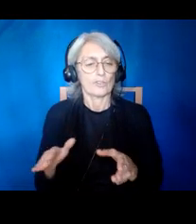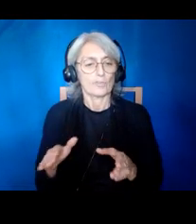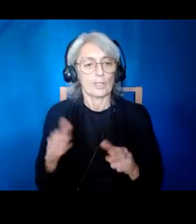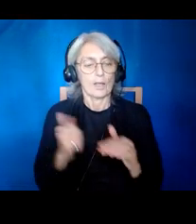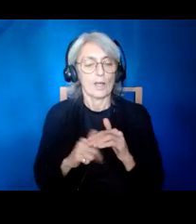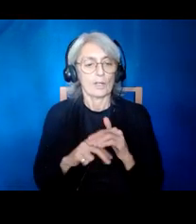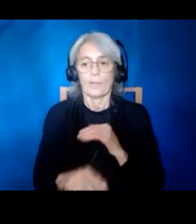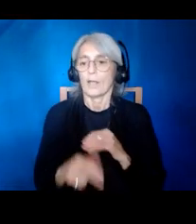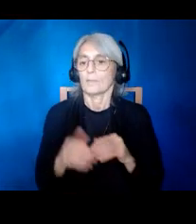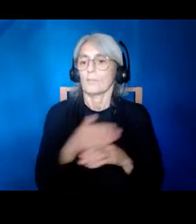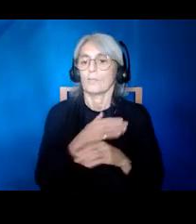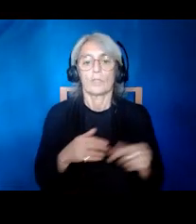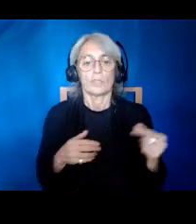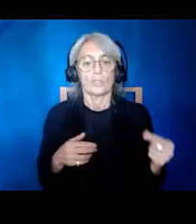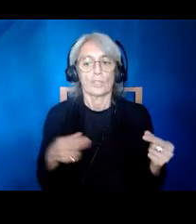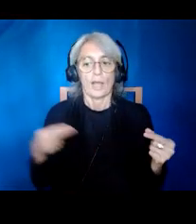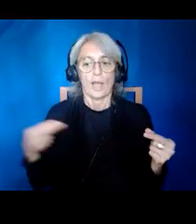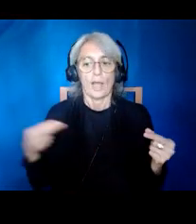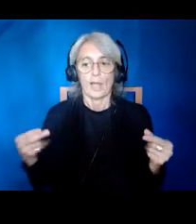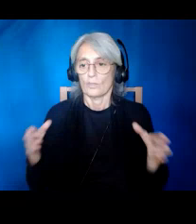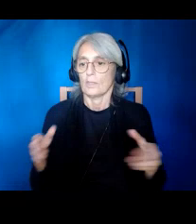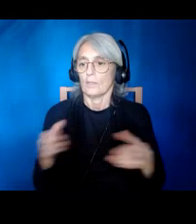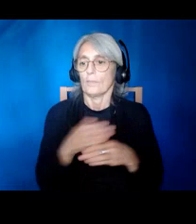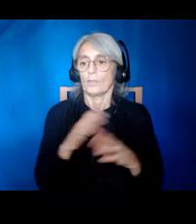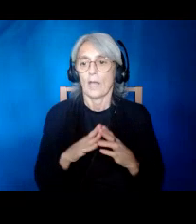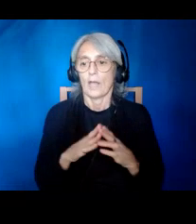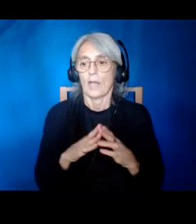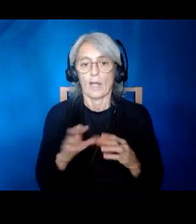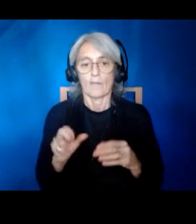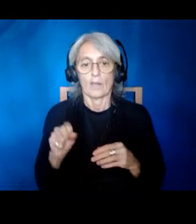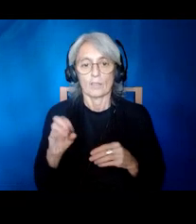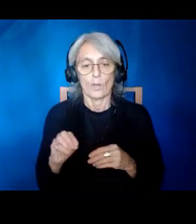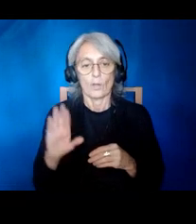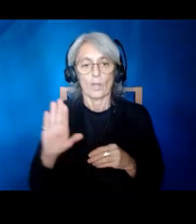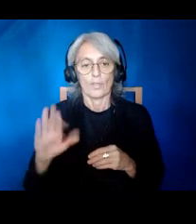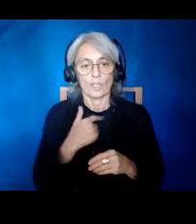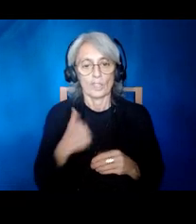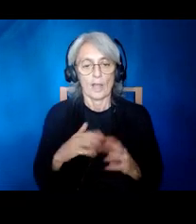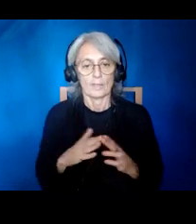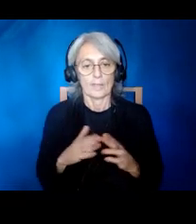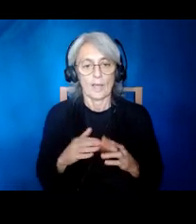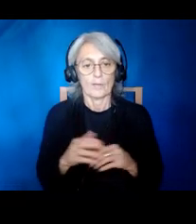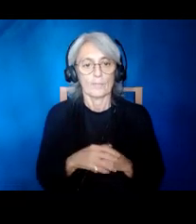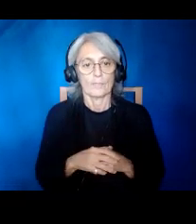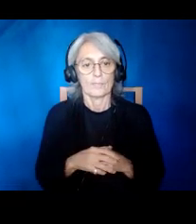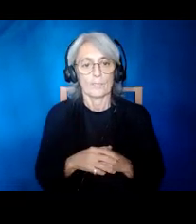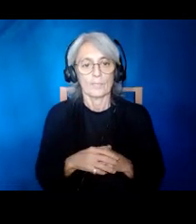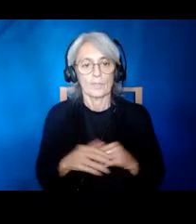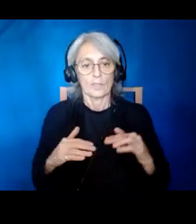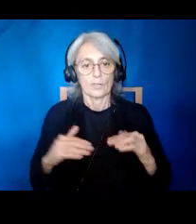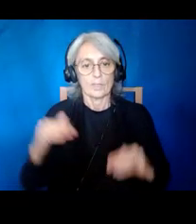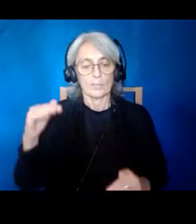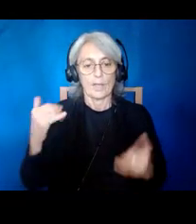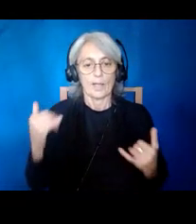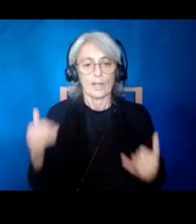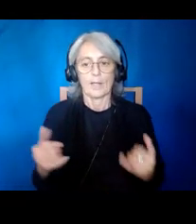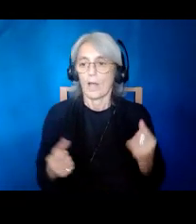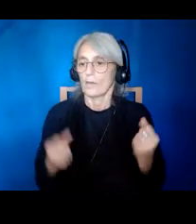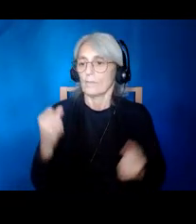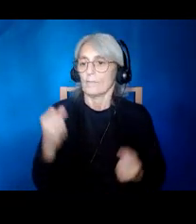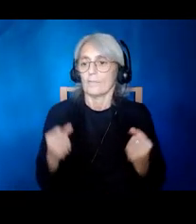located between G and H streets between downtown and Fresno's Chinatown. This grade separation now takes vehicular traffic more than 20